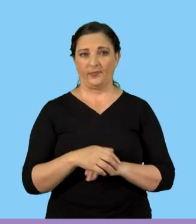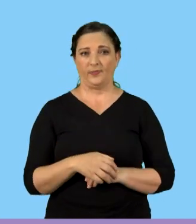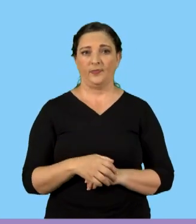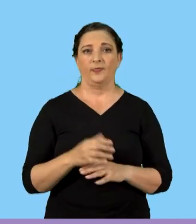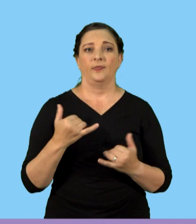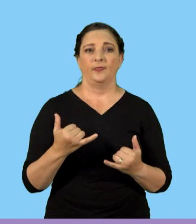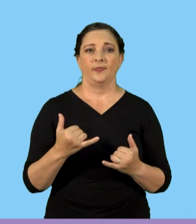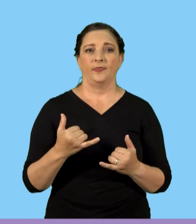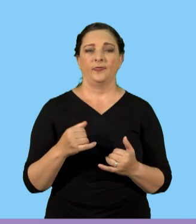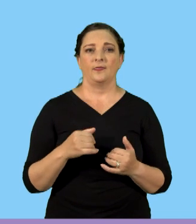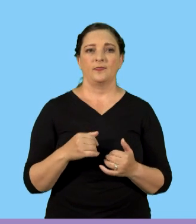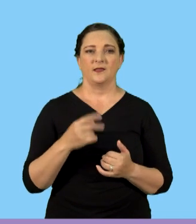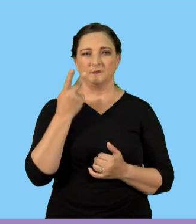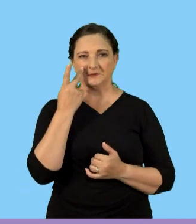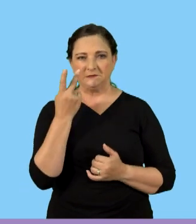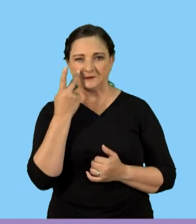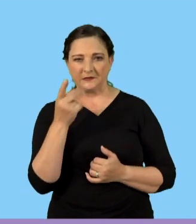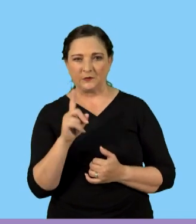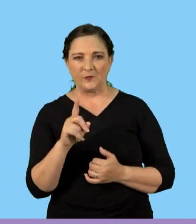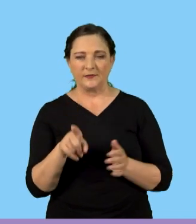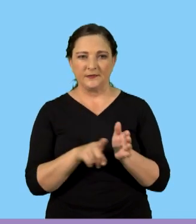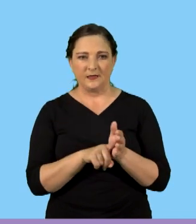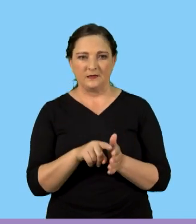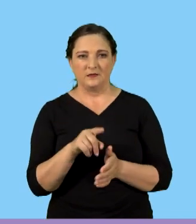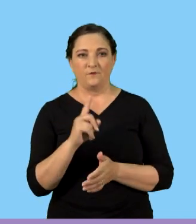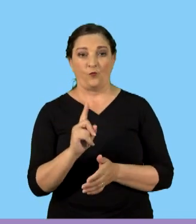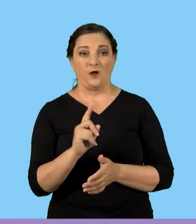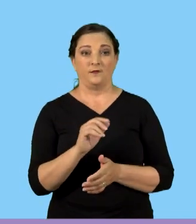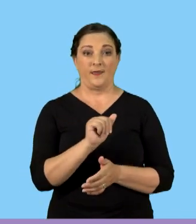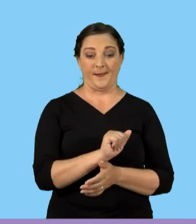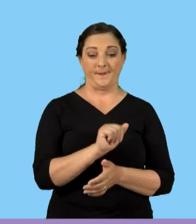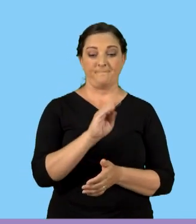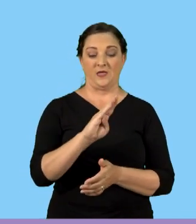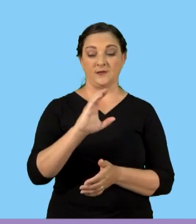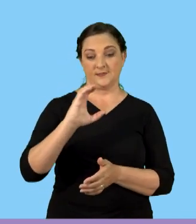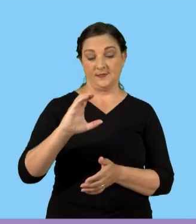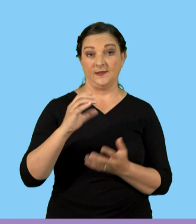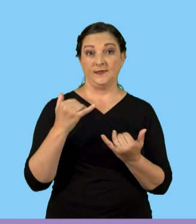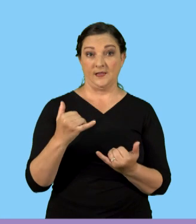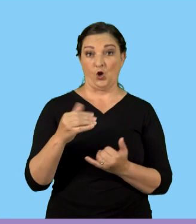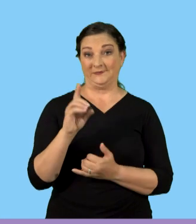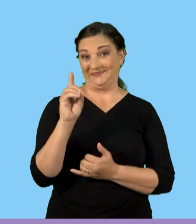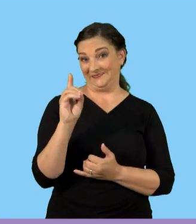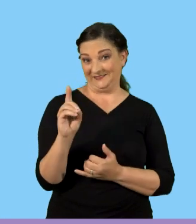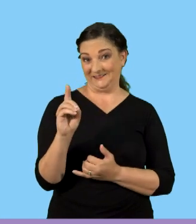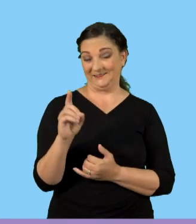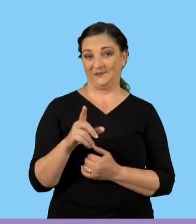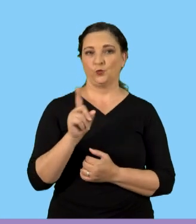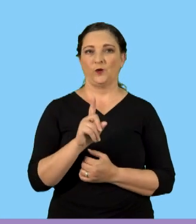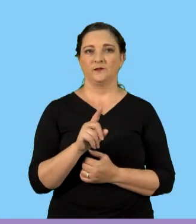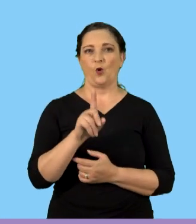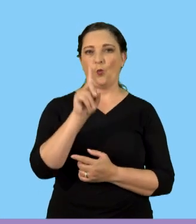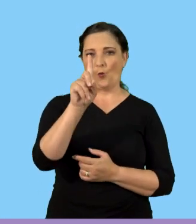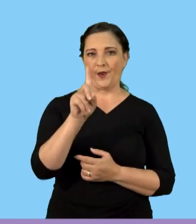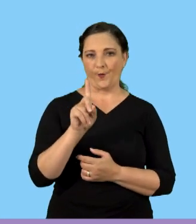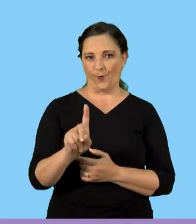the middle, then we move down to negative 1, that is our C. And then we are going to go to D, which